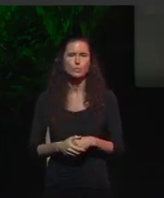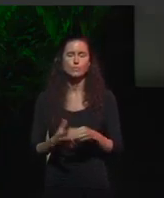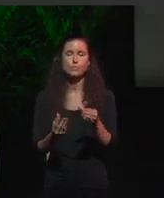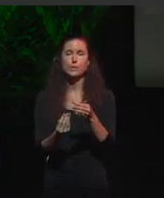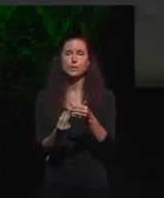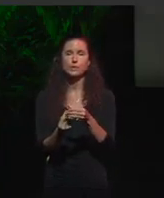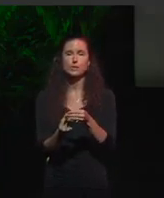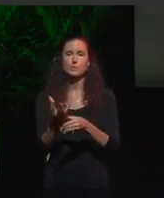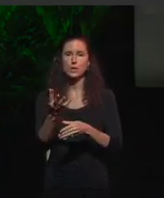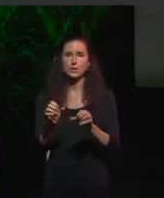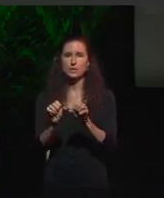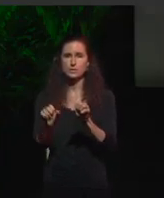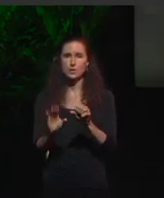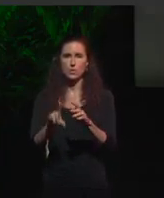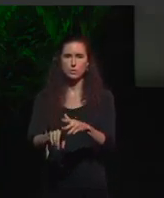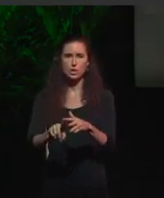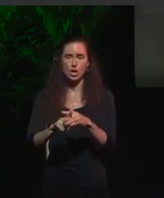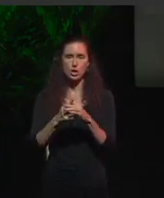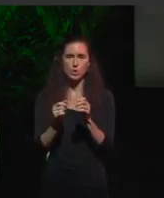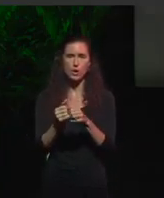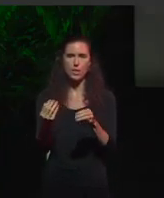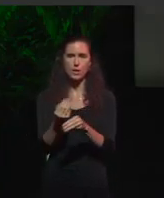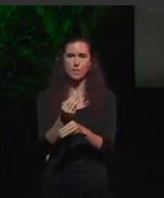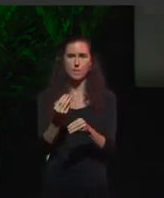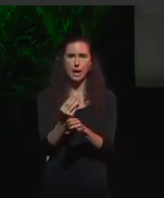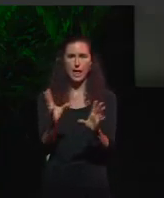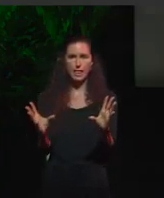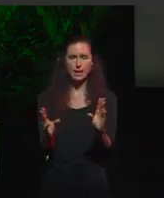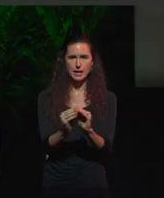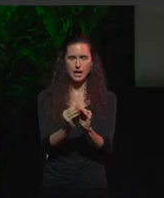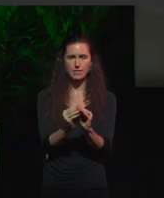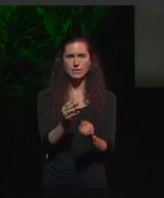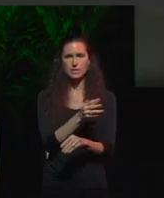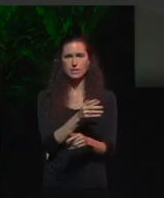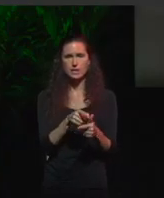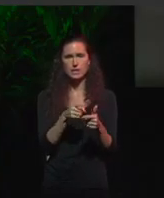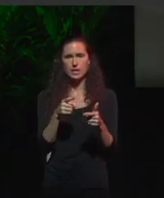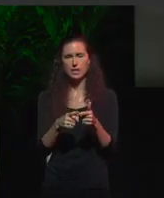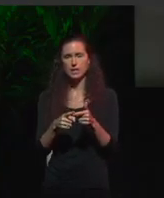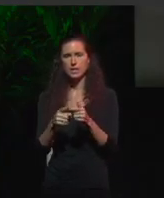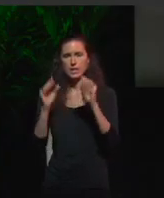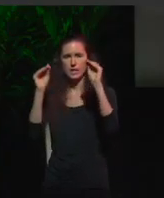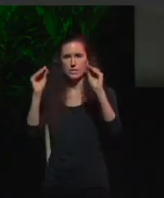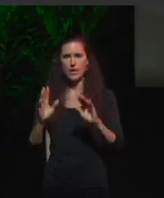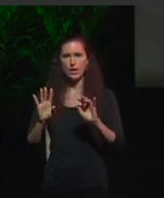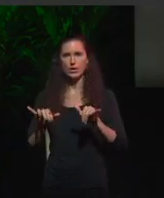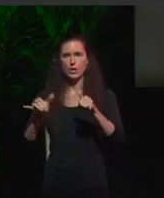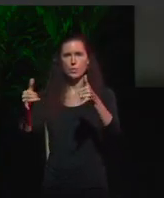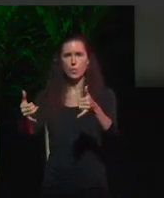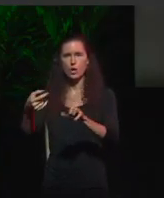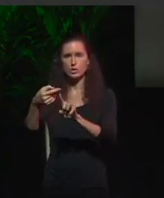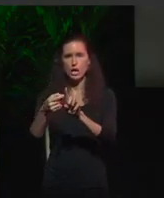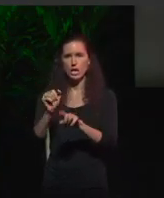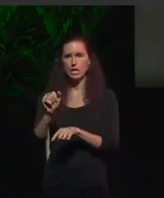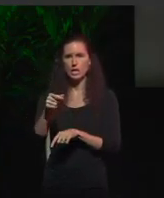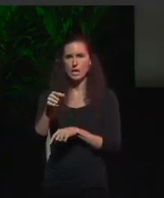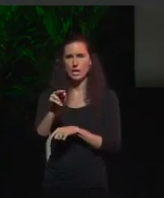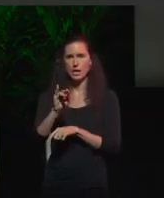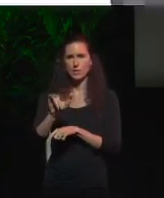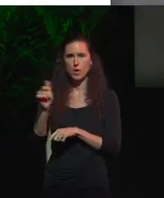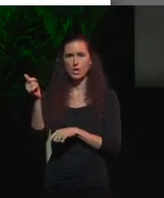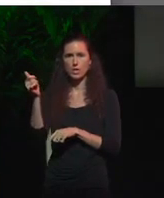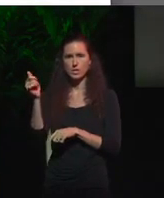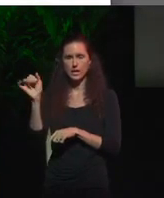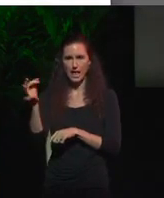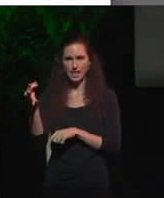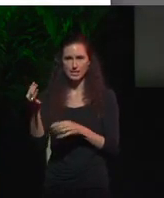spring, we start back up with a Math Mini Conference and then our Colloquium and Faculty Awards on April 9th. So last year,